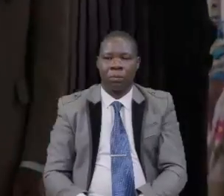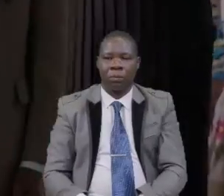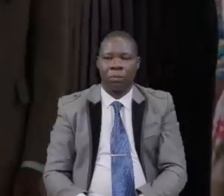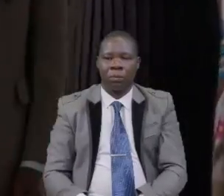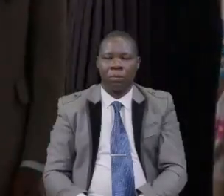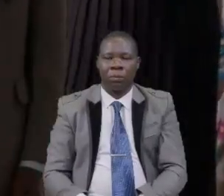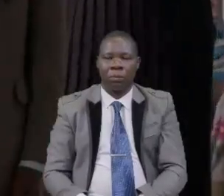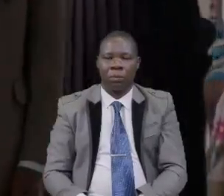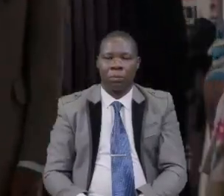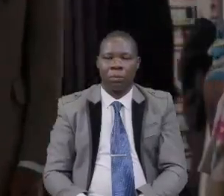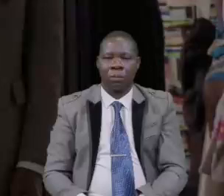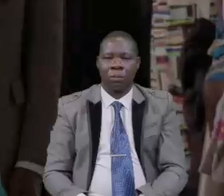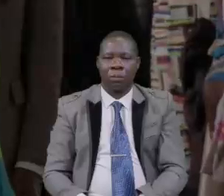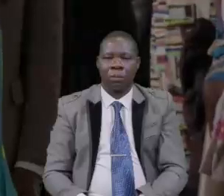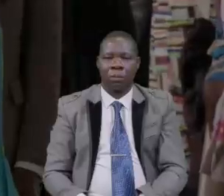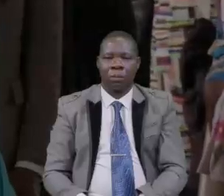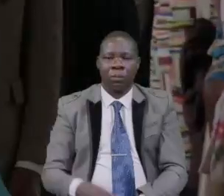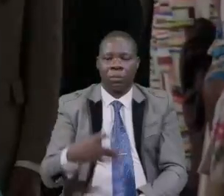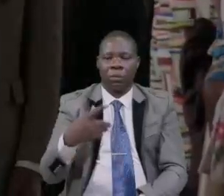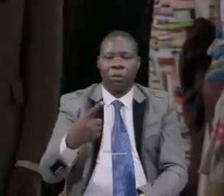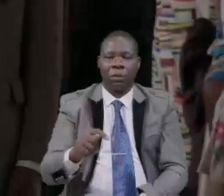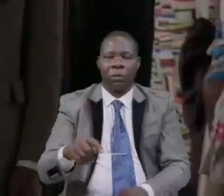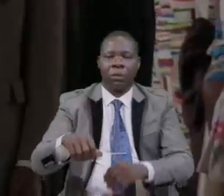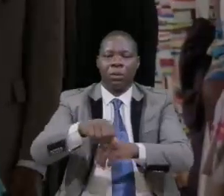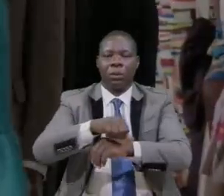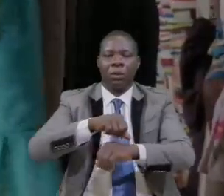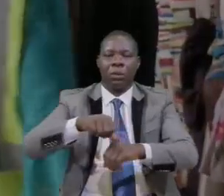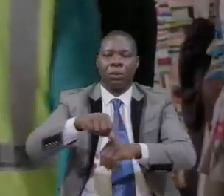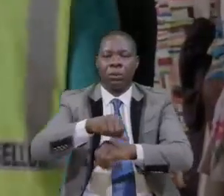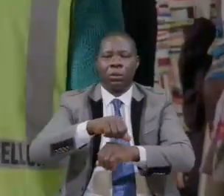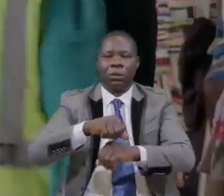The anointing will do